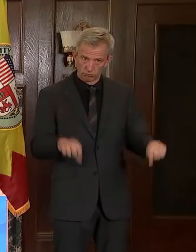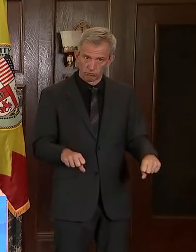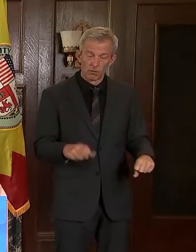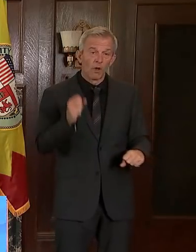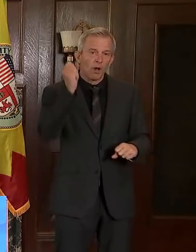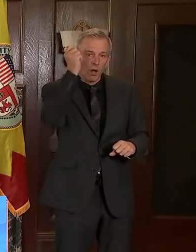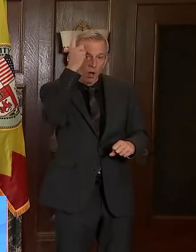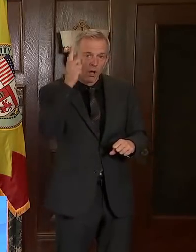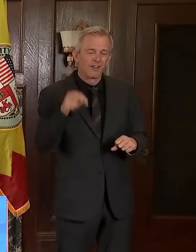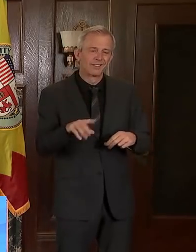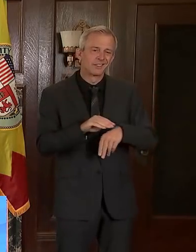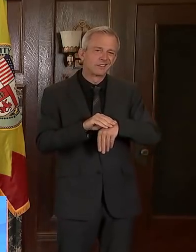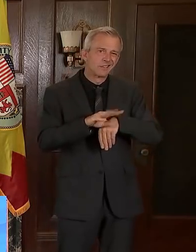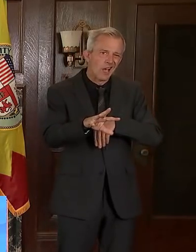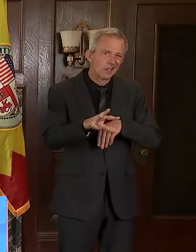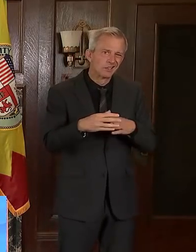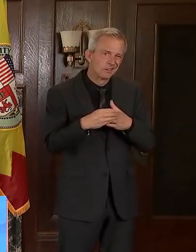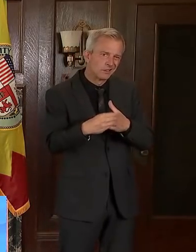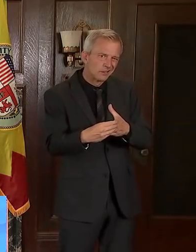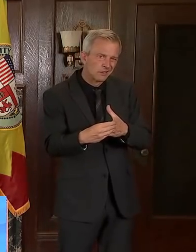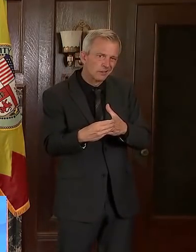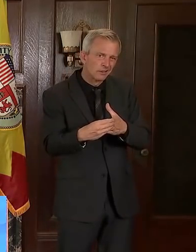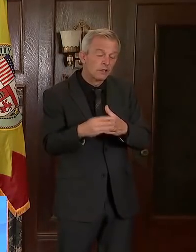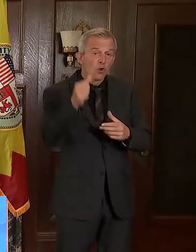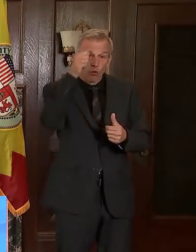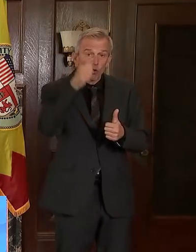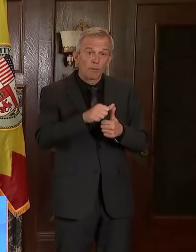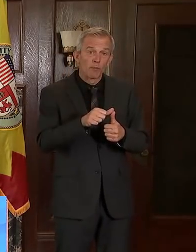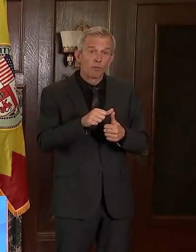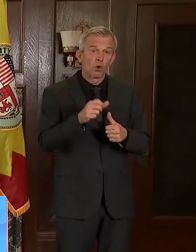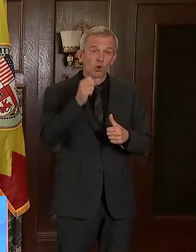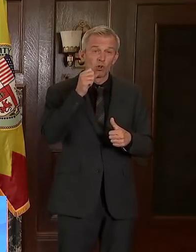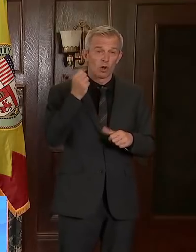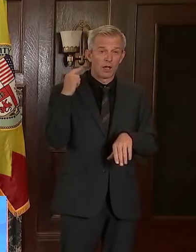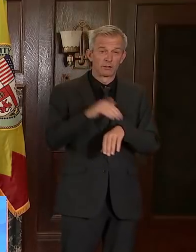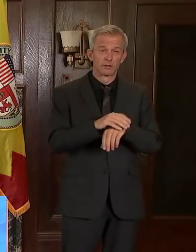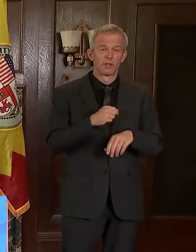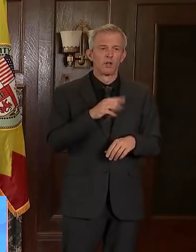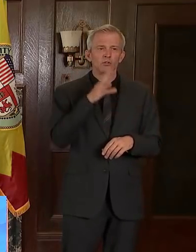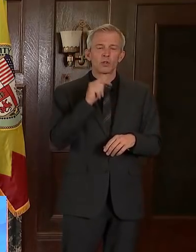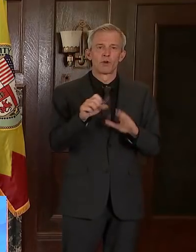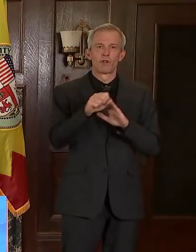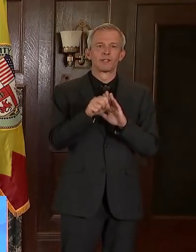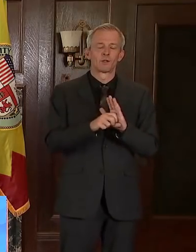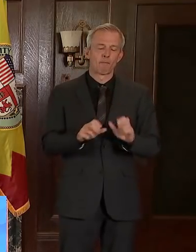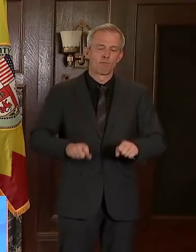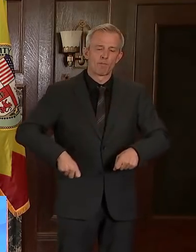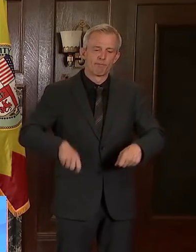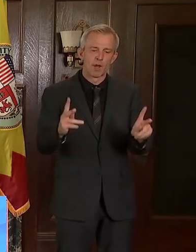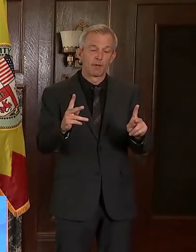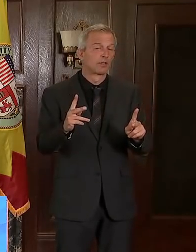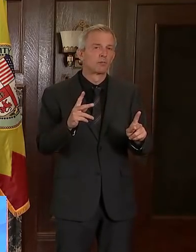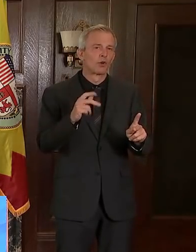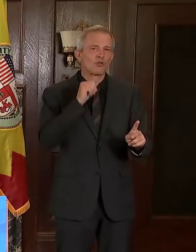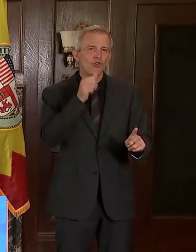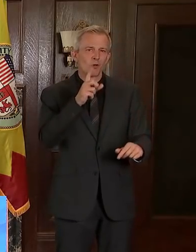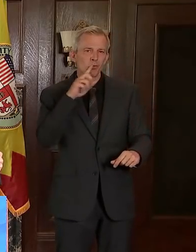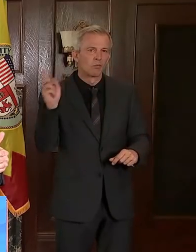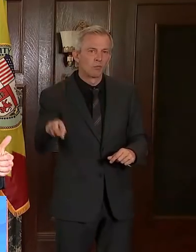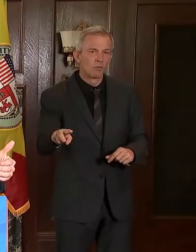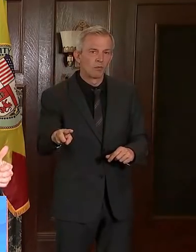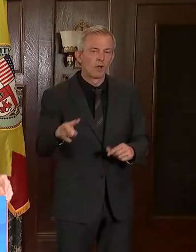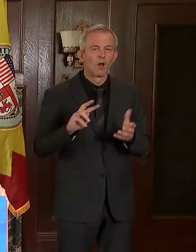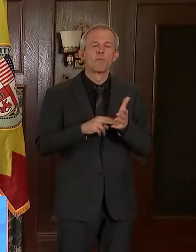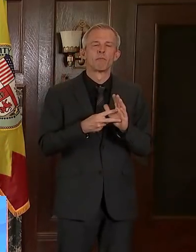businesses. Remember how I said that what the state permitted was not something that they prescribed. In other words, the state has told